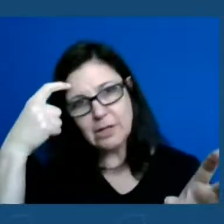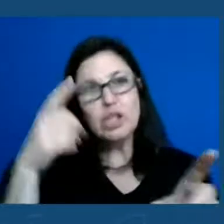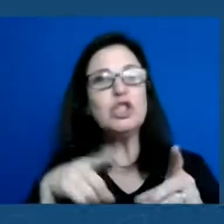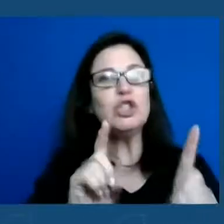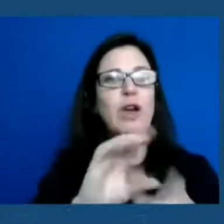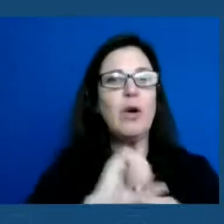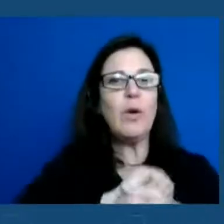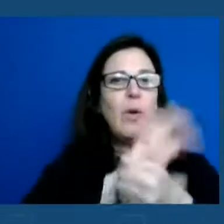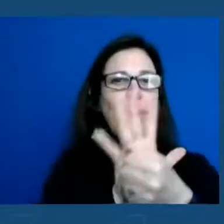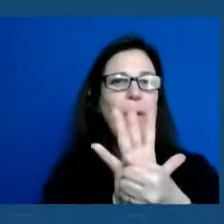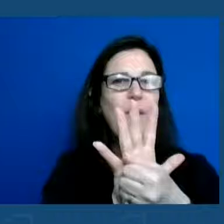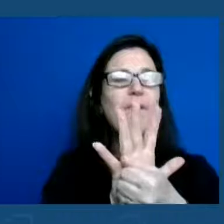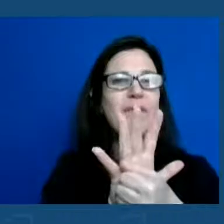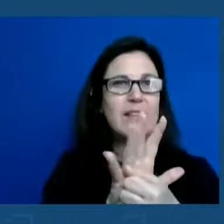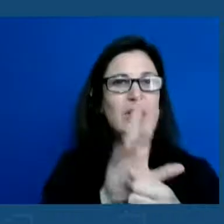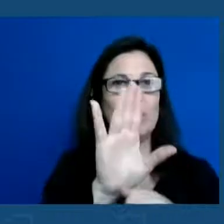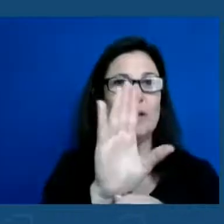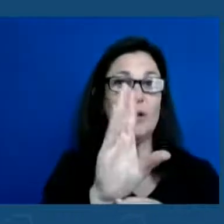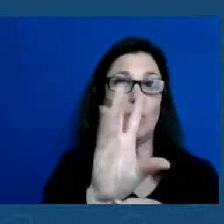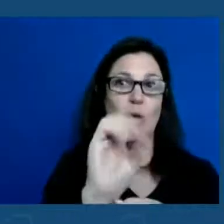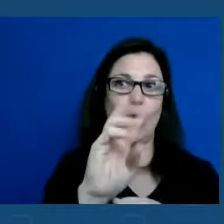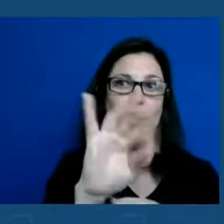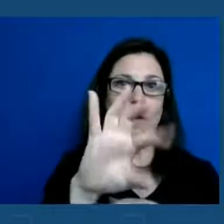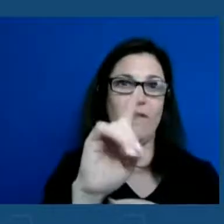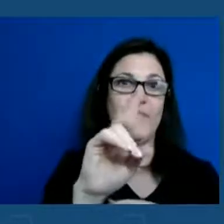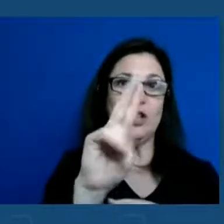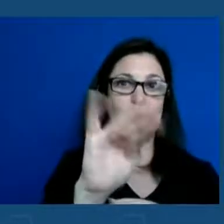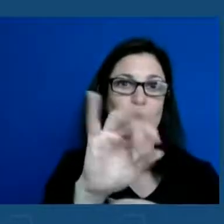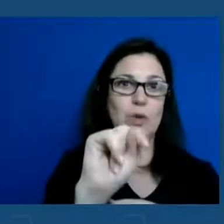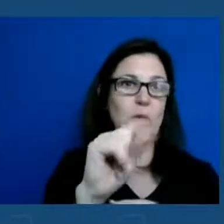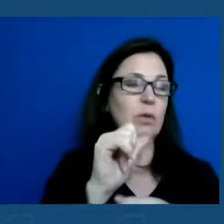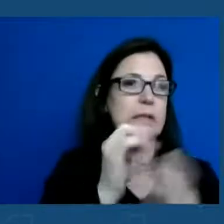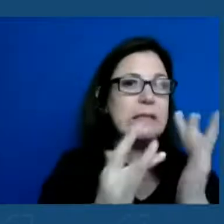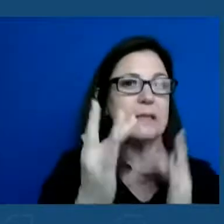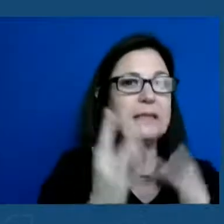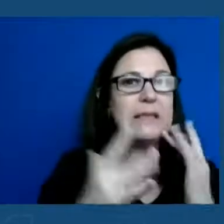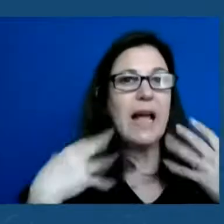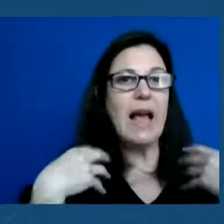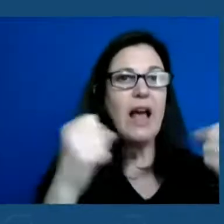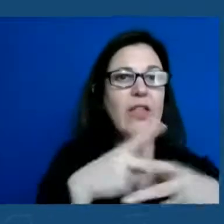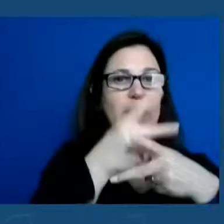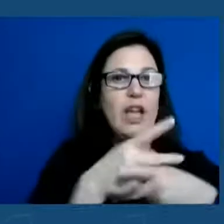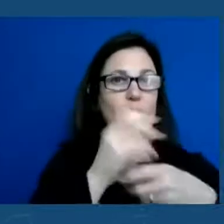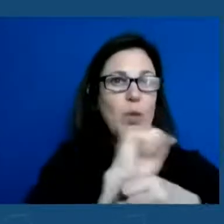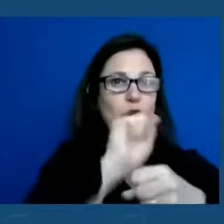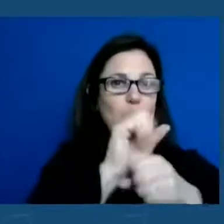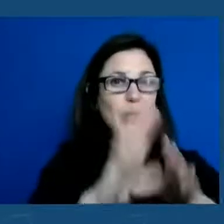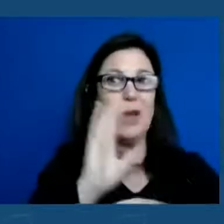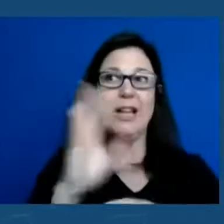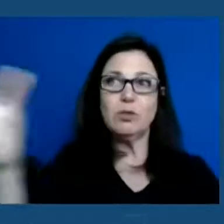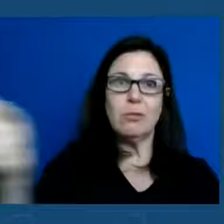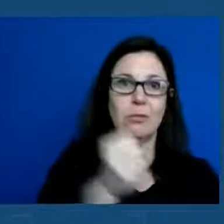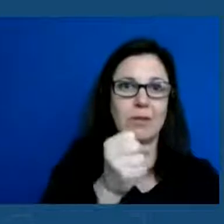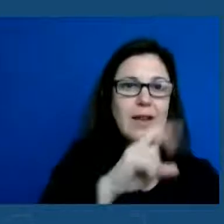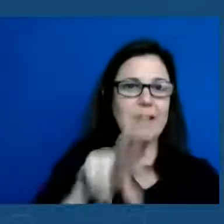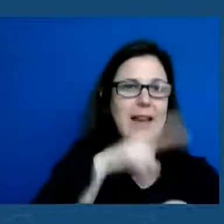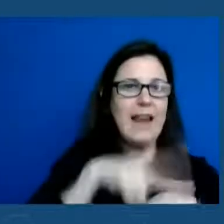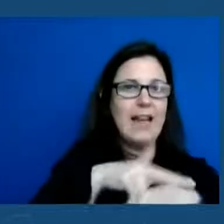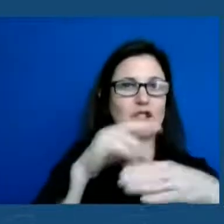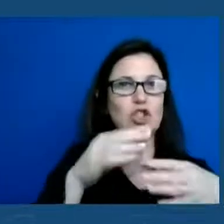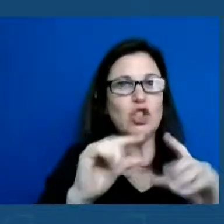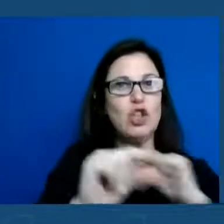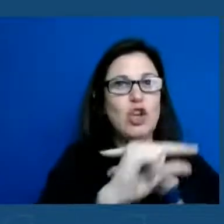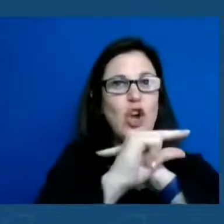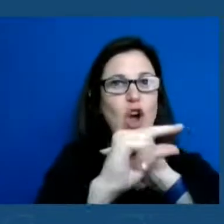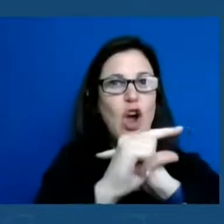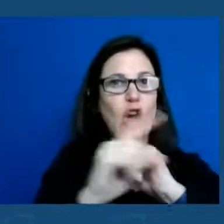when we had a shortage of healthcare workers. We had to bring in literally National Guard into our healthcare settings.